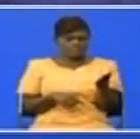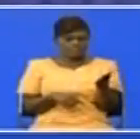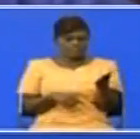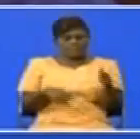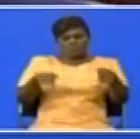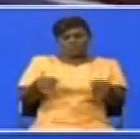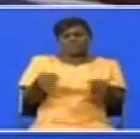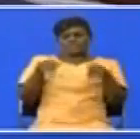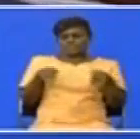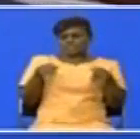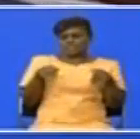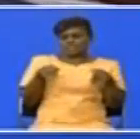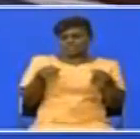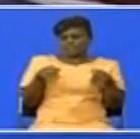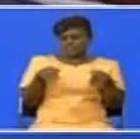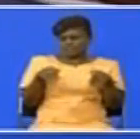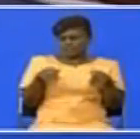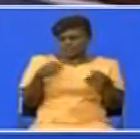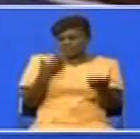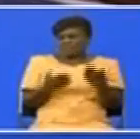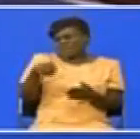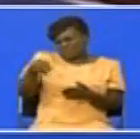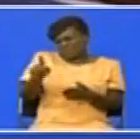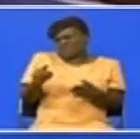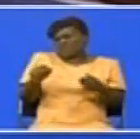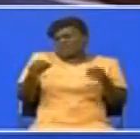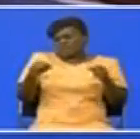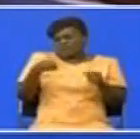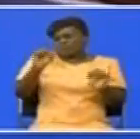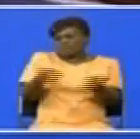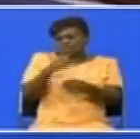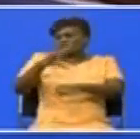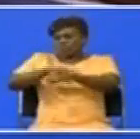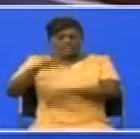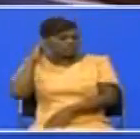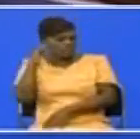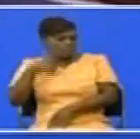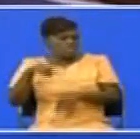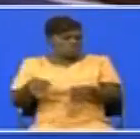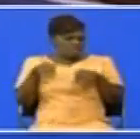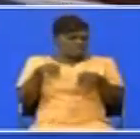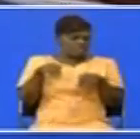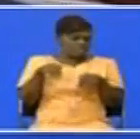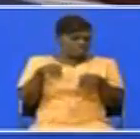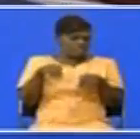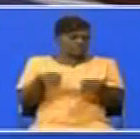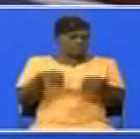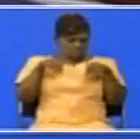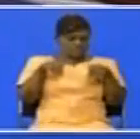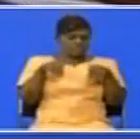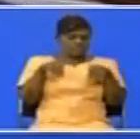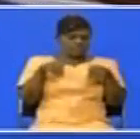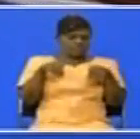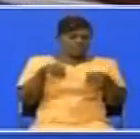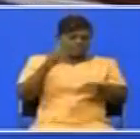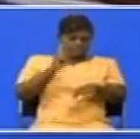I waited because I realized that probably she was in a situation that she could not receive that the phone. So I waited, and